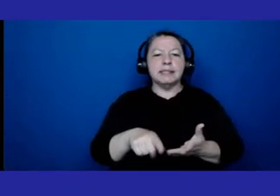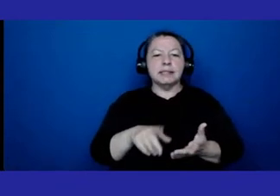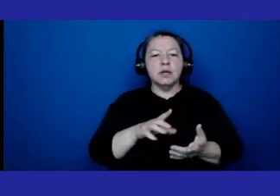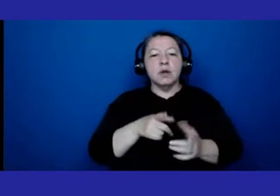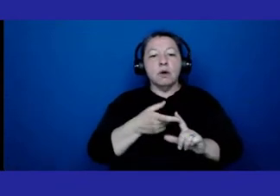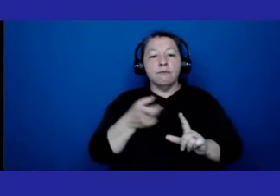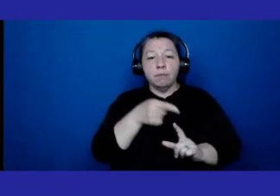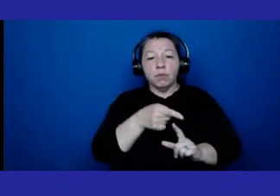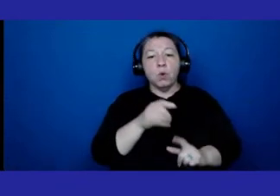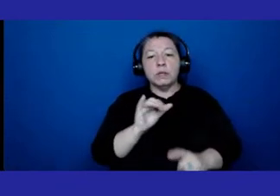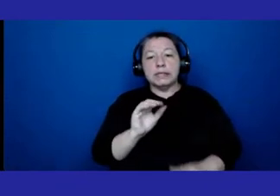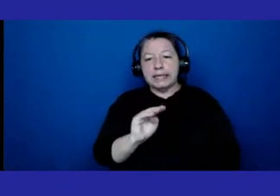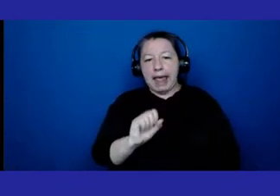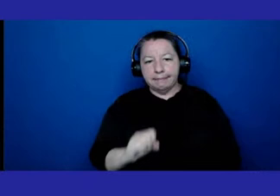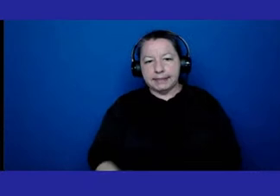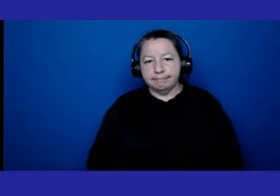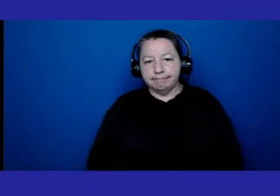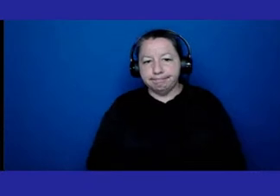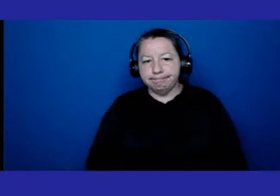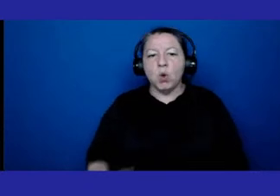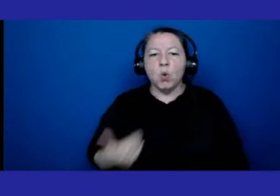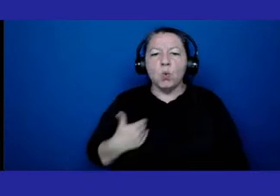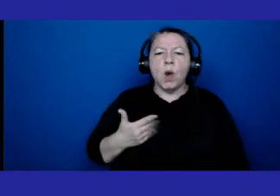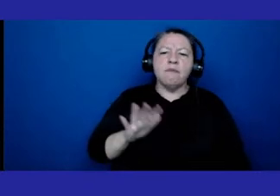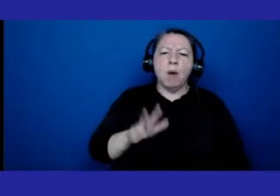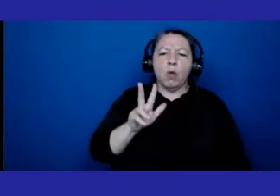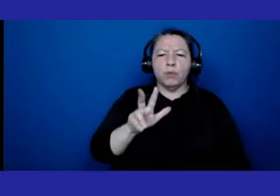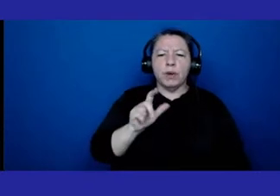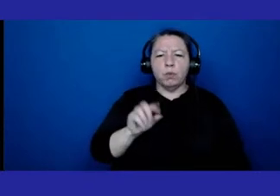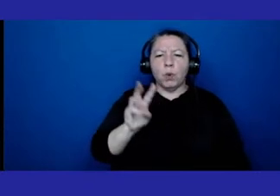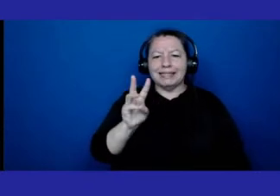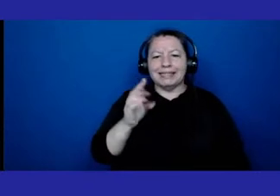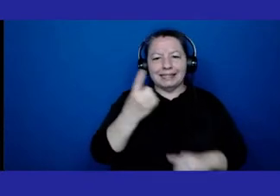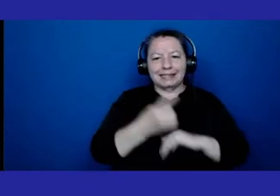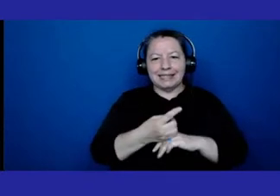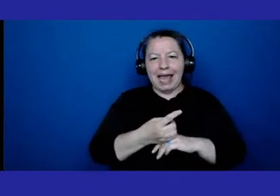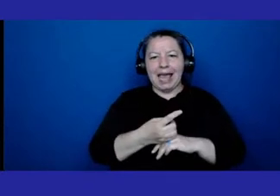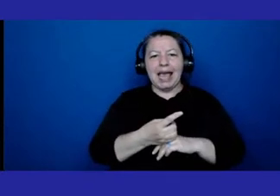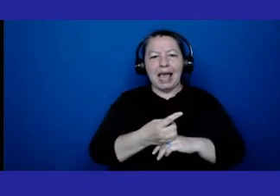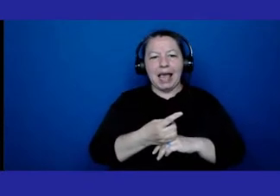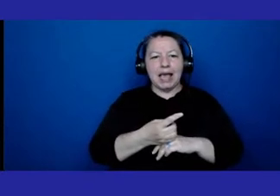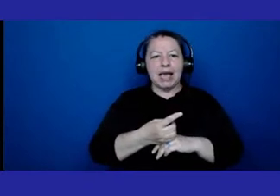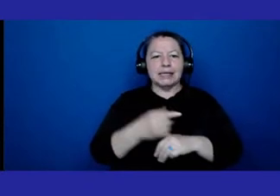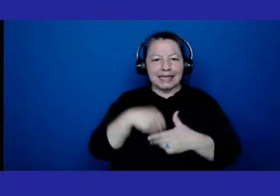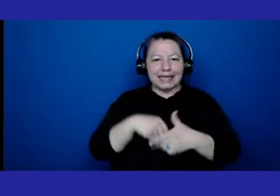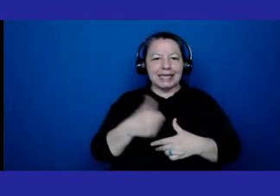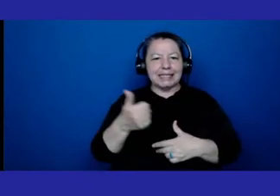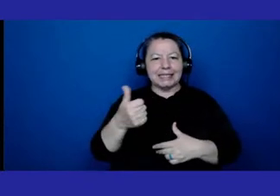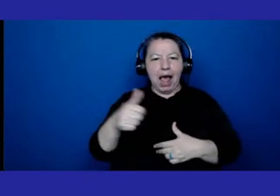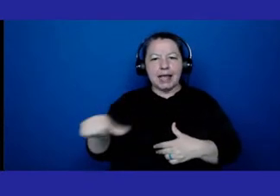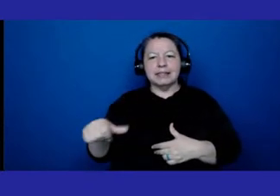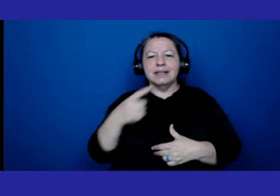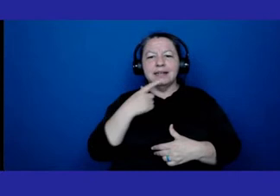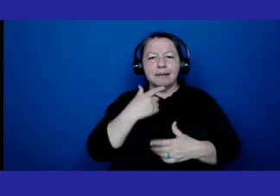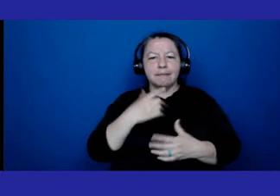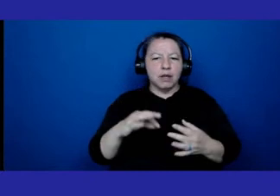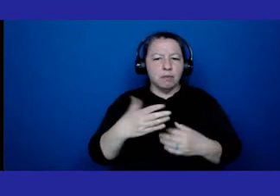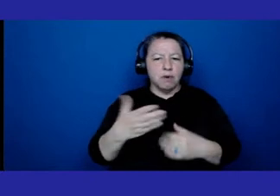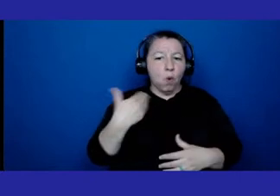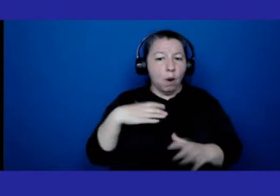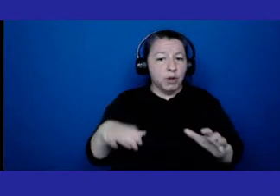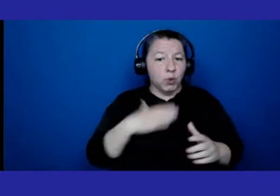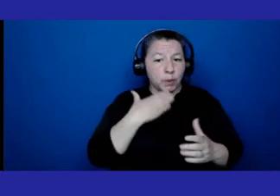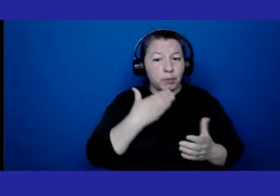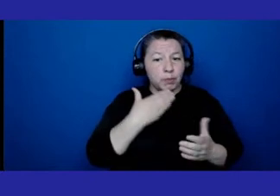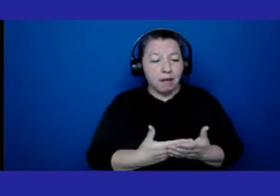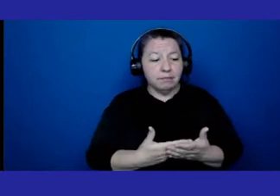claims. We have about 3.6 days in denials, and as I said before, we have been doing pretty well. Now,